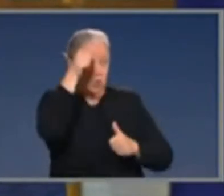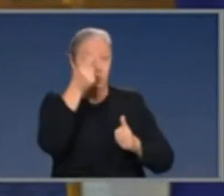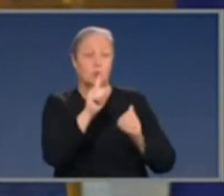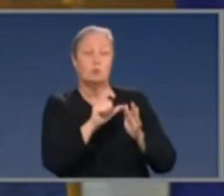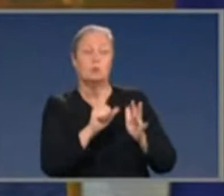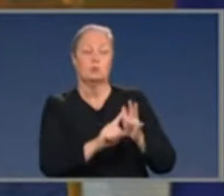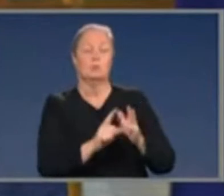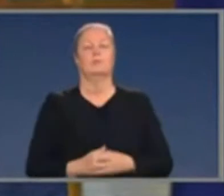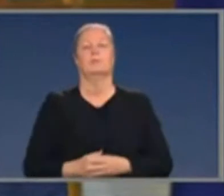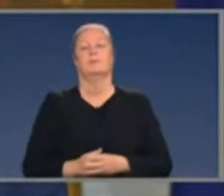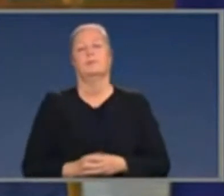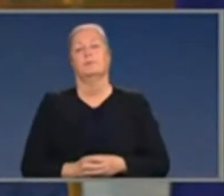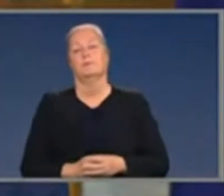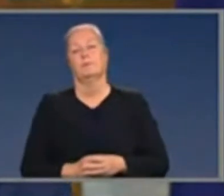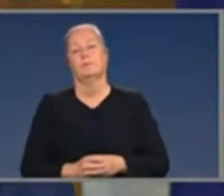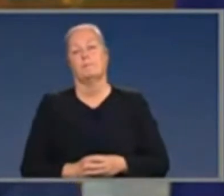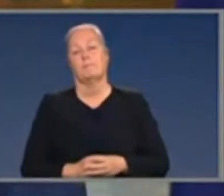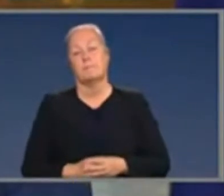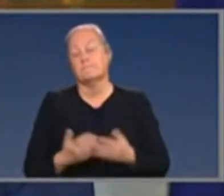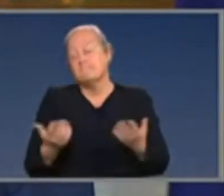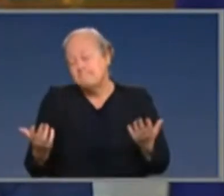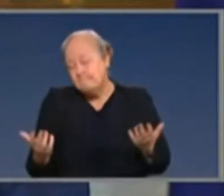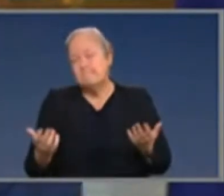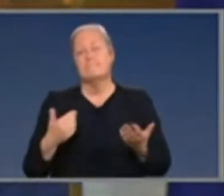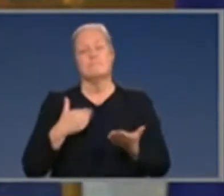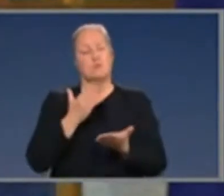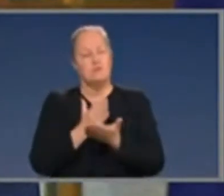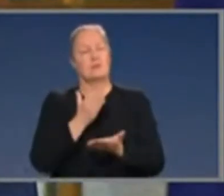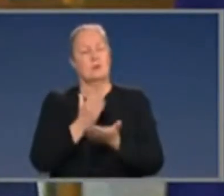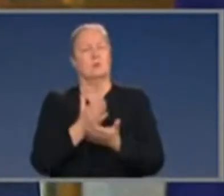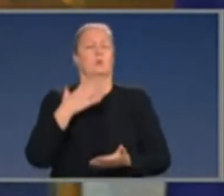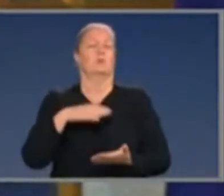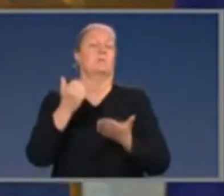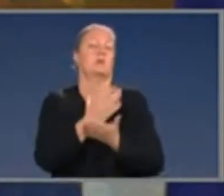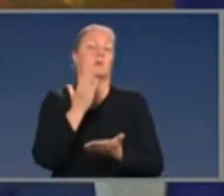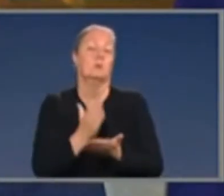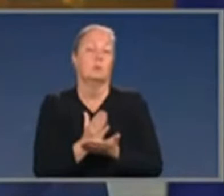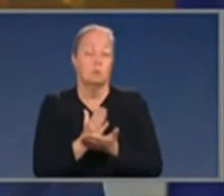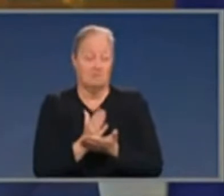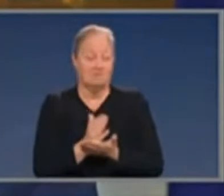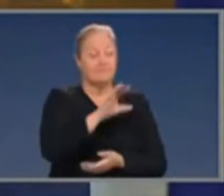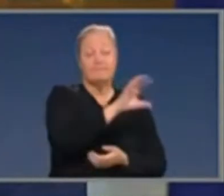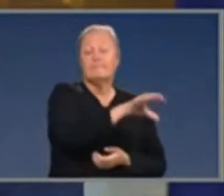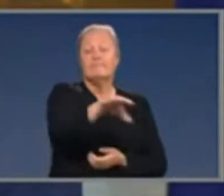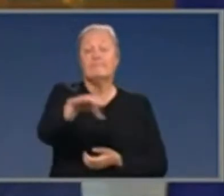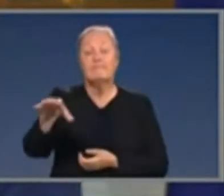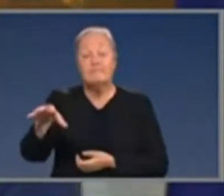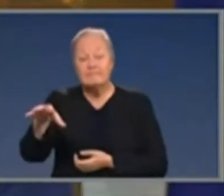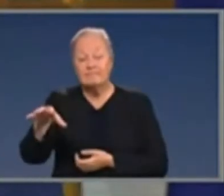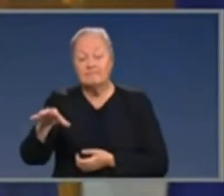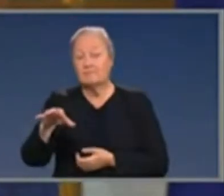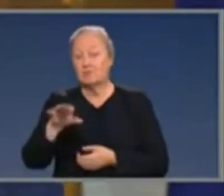way. We are very, very keen to make sure that those facilities that don't have